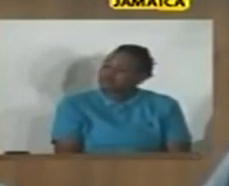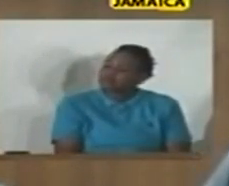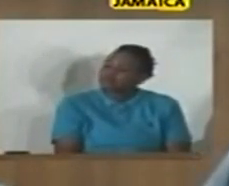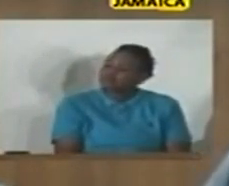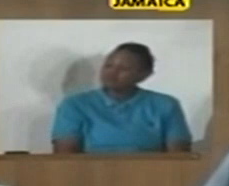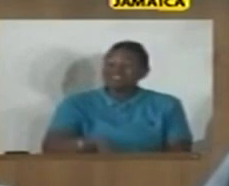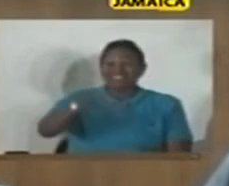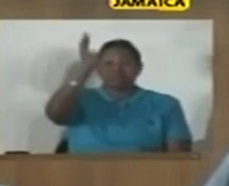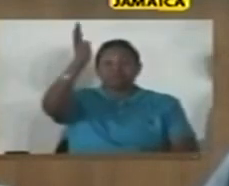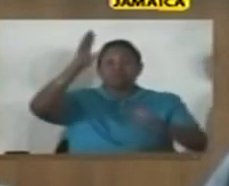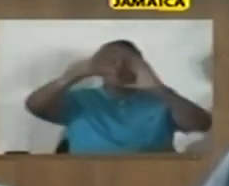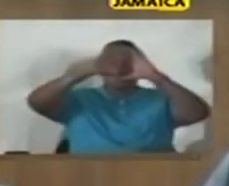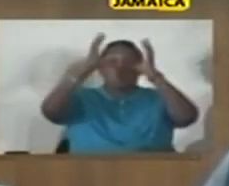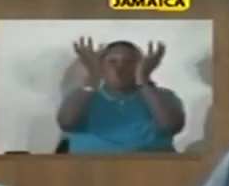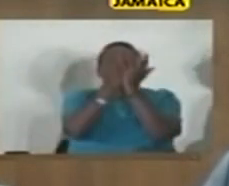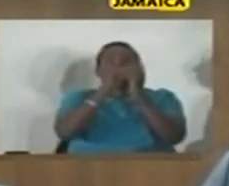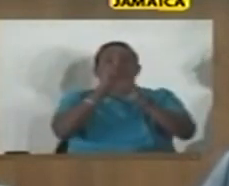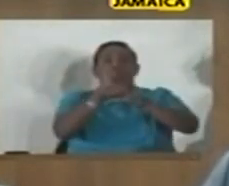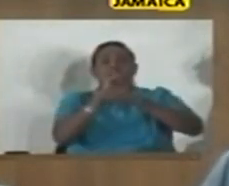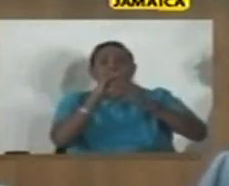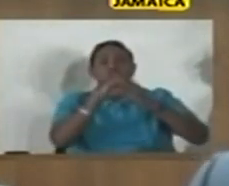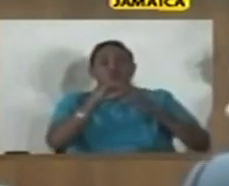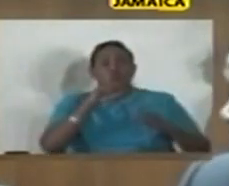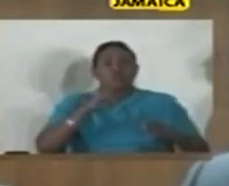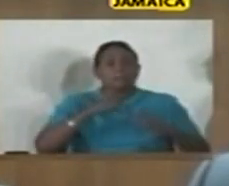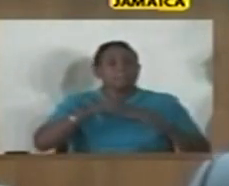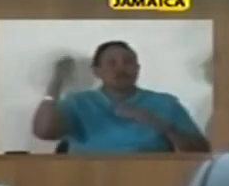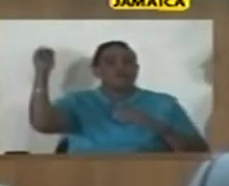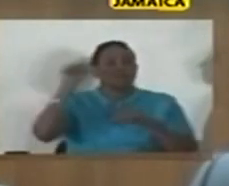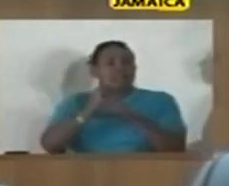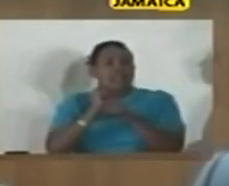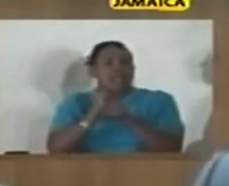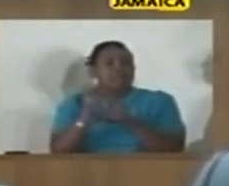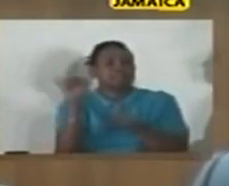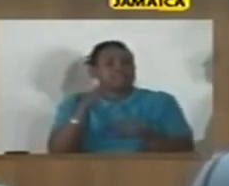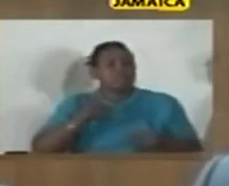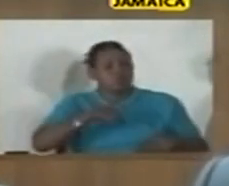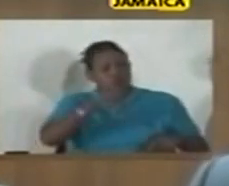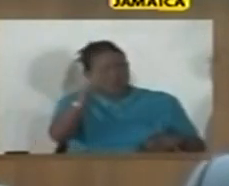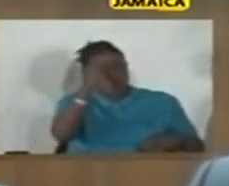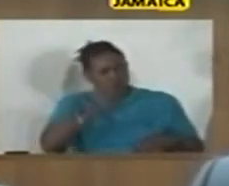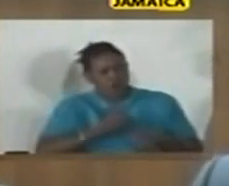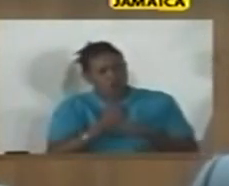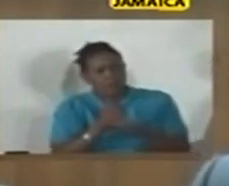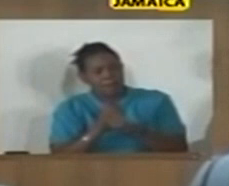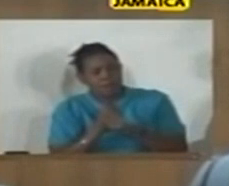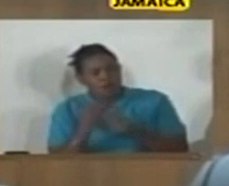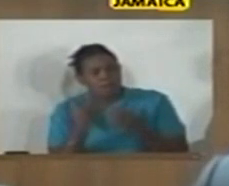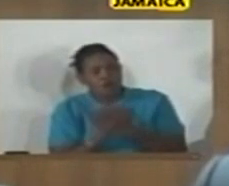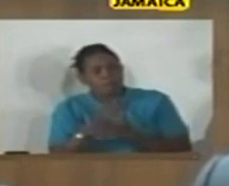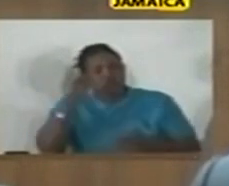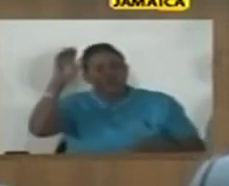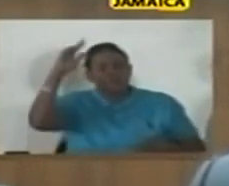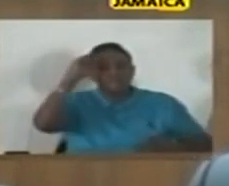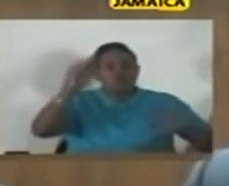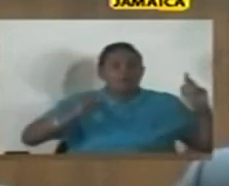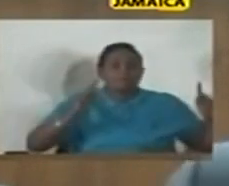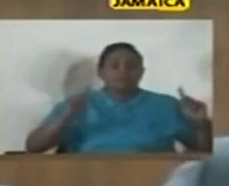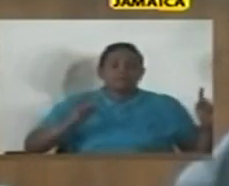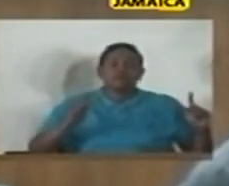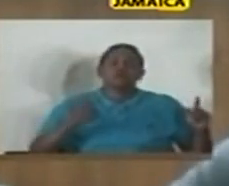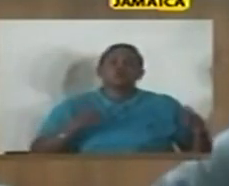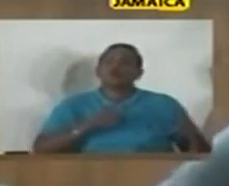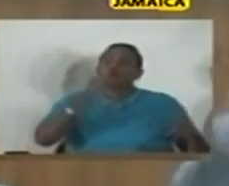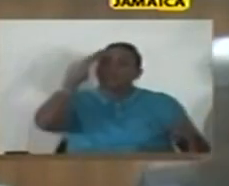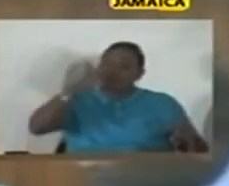Speaker, global realities include migrant labor. Just as we welcome employment opportunities abroad for our people, so we